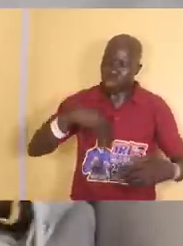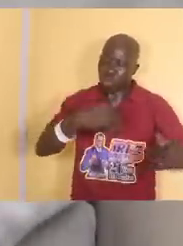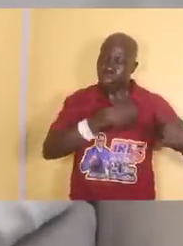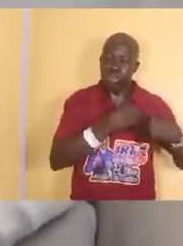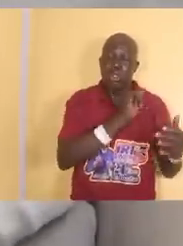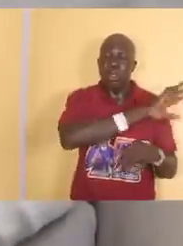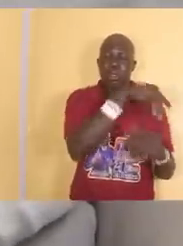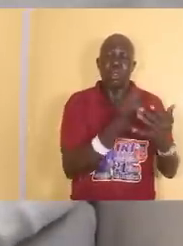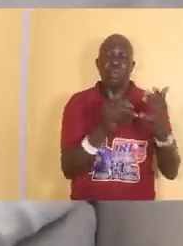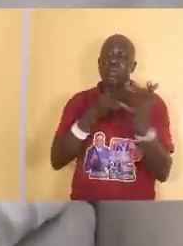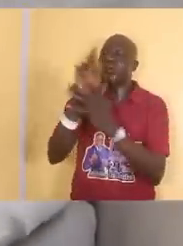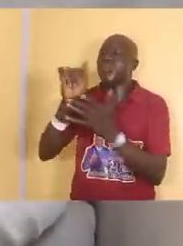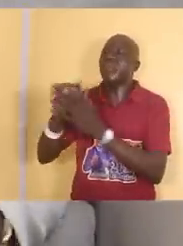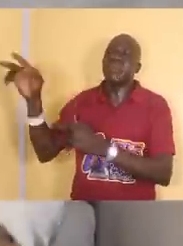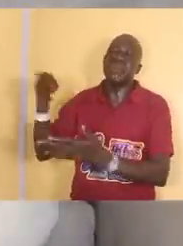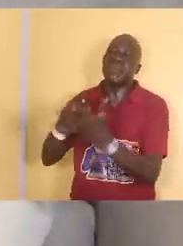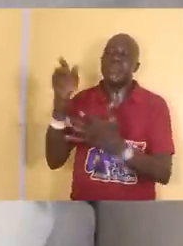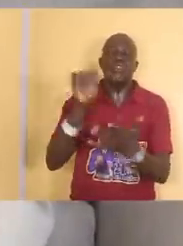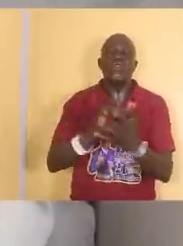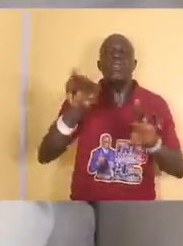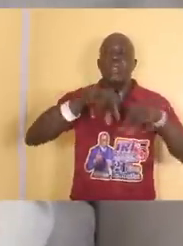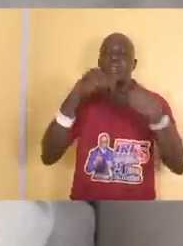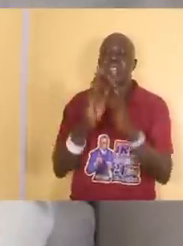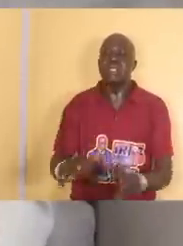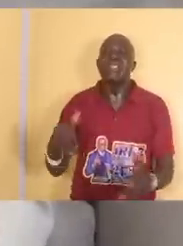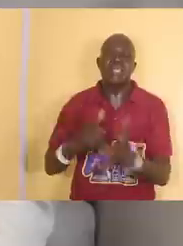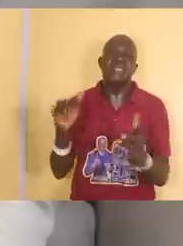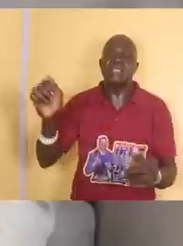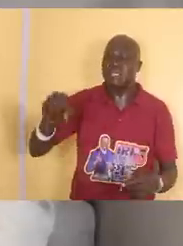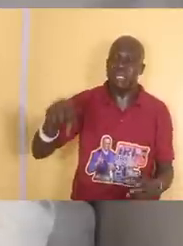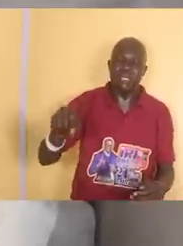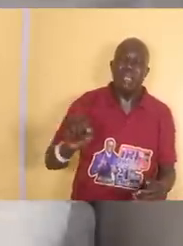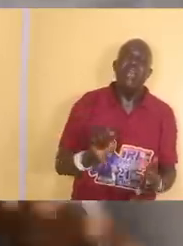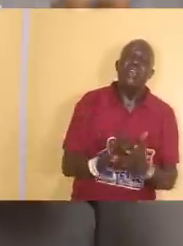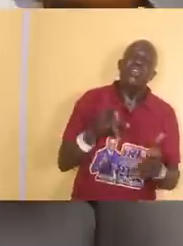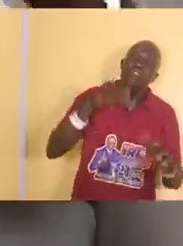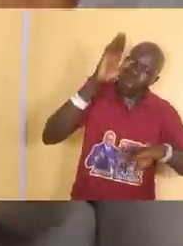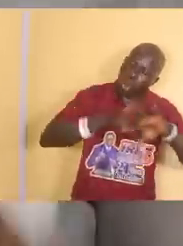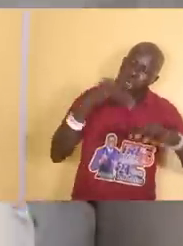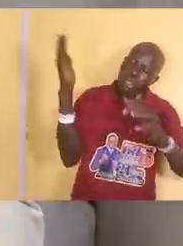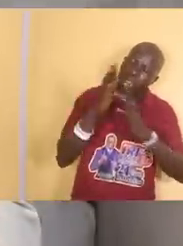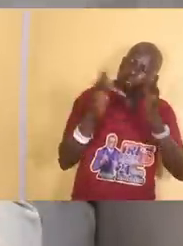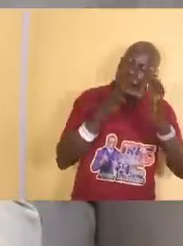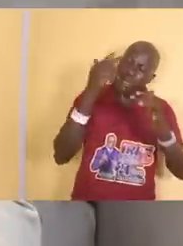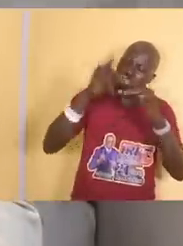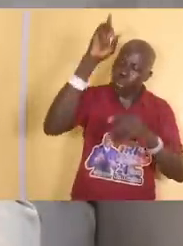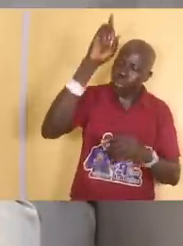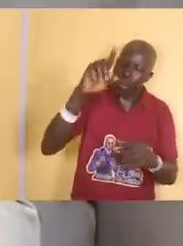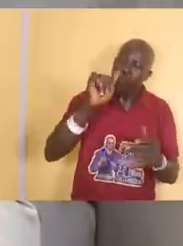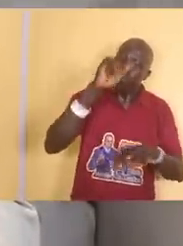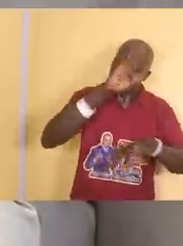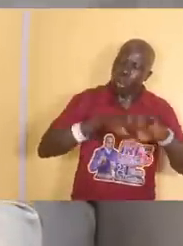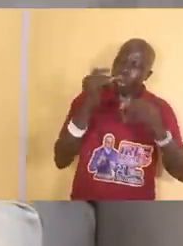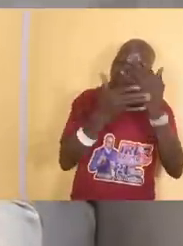of the soul. Your womb that they pay for, you will redeem it. Yes. You will God the name of Jesus.